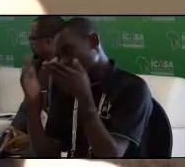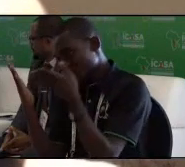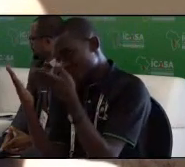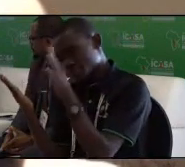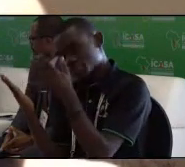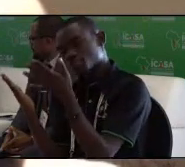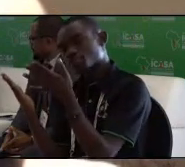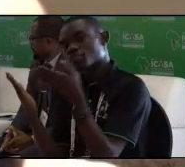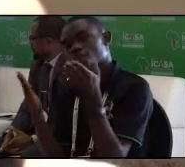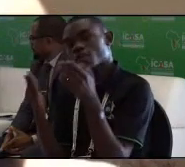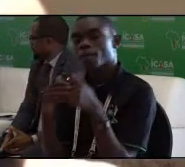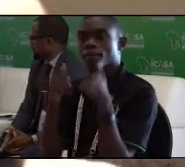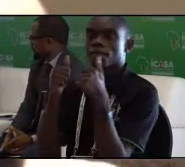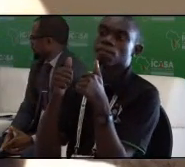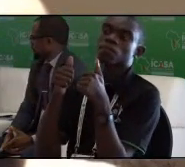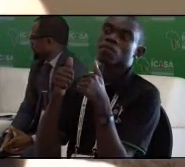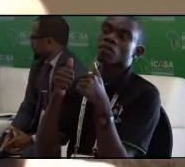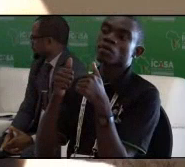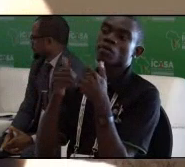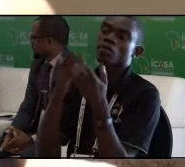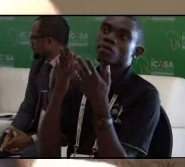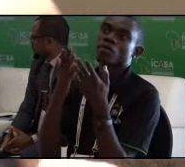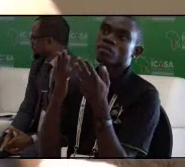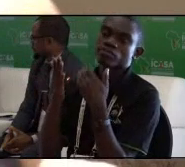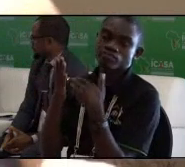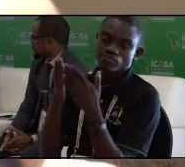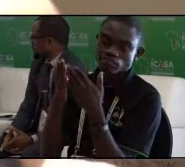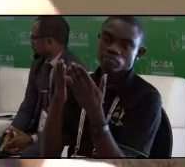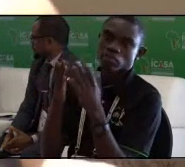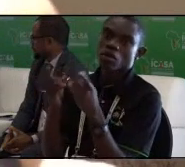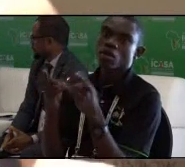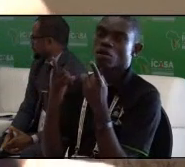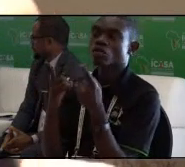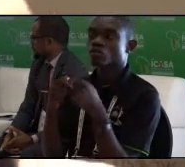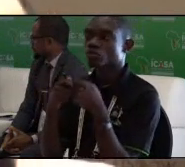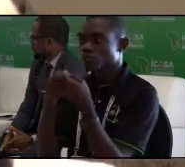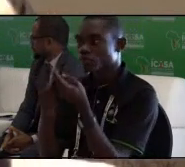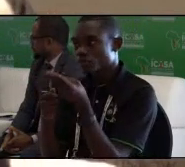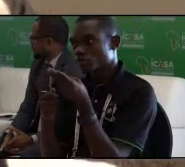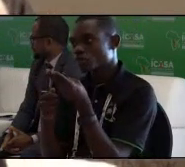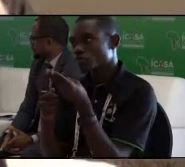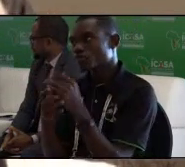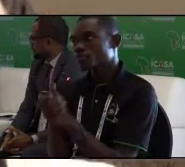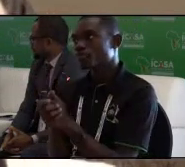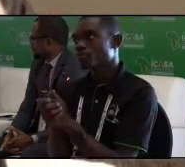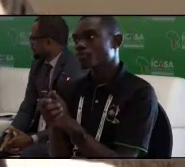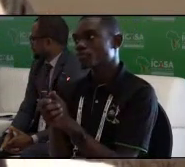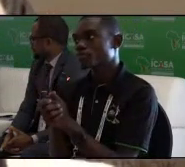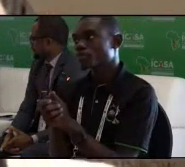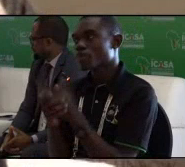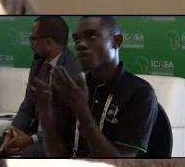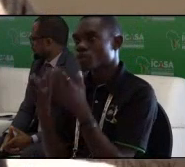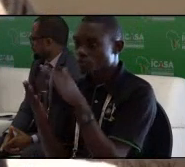at this product, you want to pilot it, you want demand financing and see how it plays out. Because even for the Milan